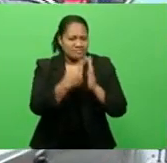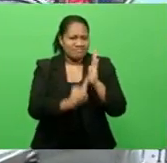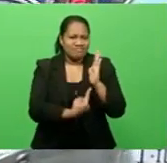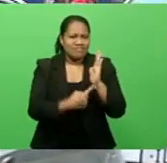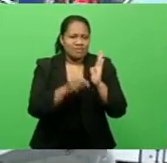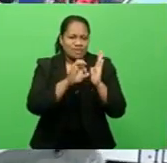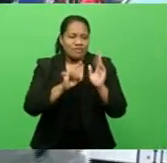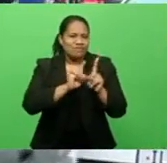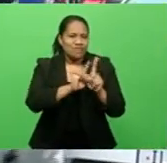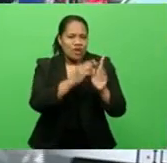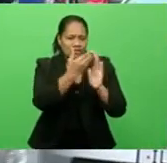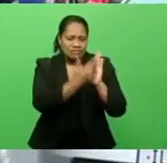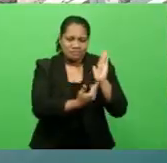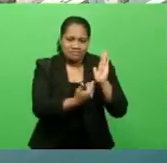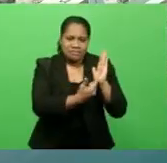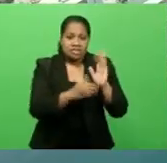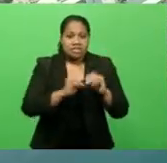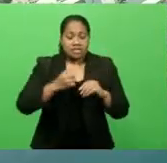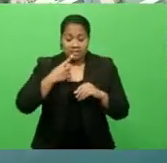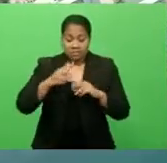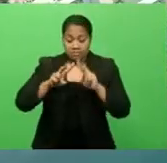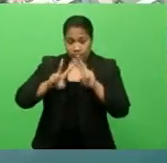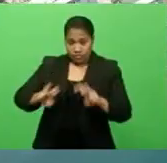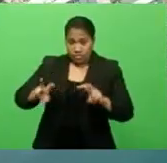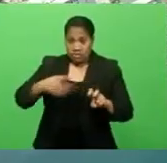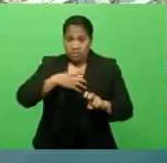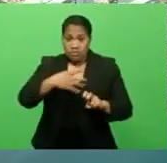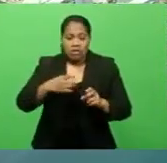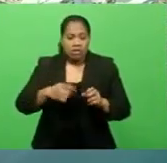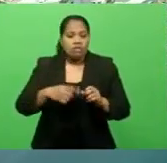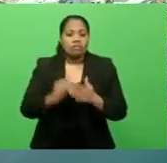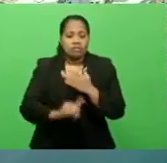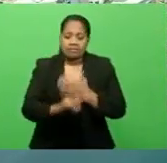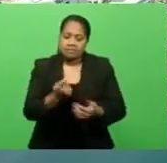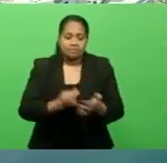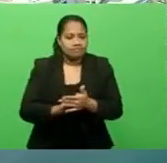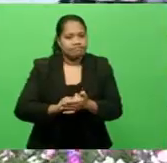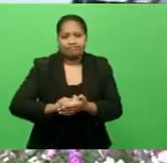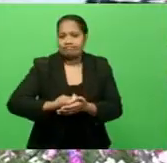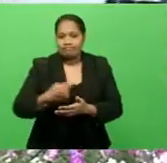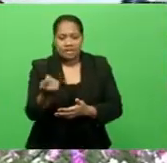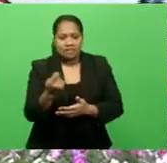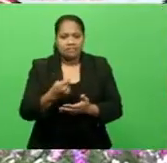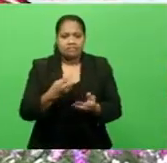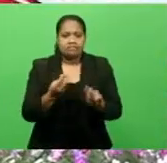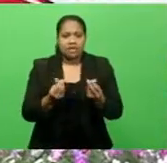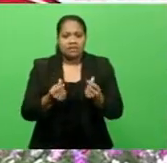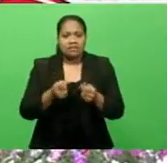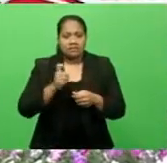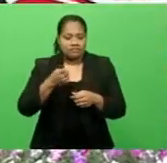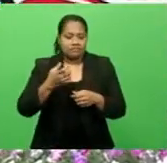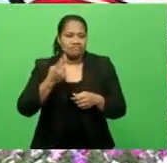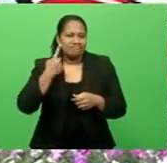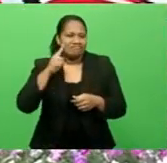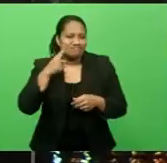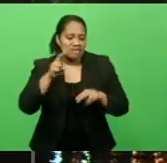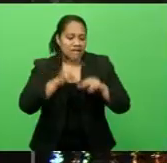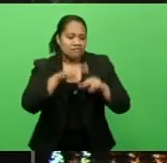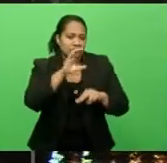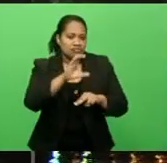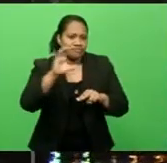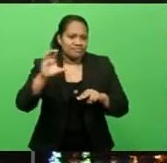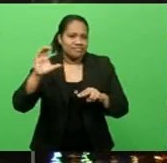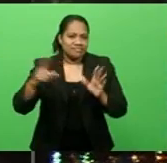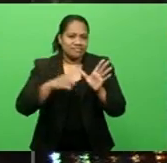further investigation, they charged 53 traders for breaching FCCC Act. Pranita Prakash, FBC News.